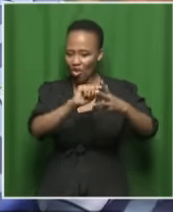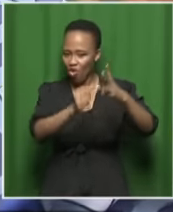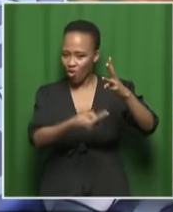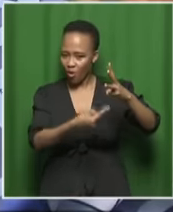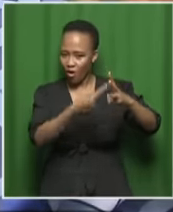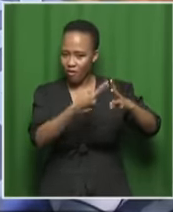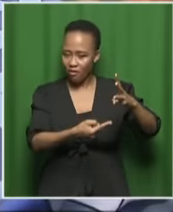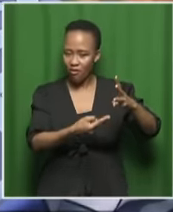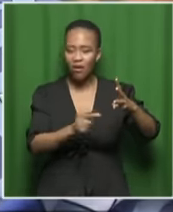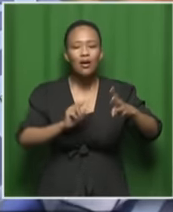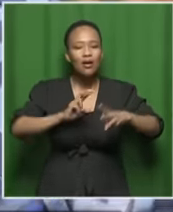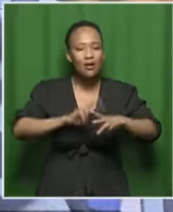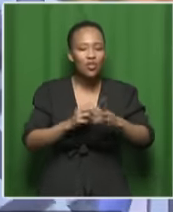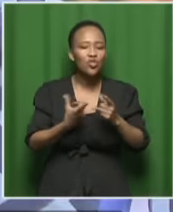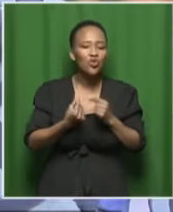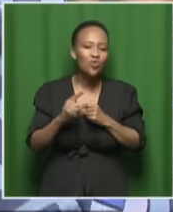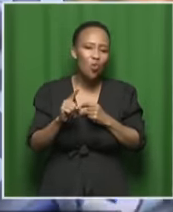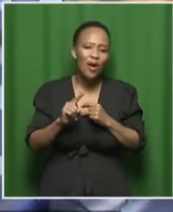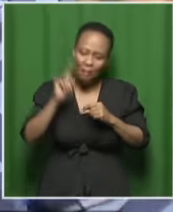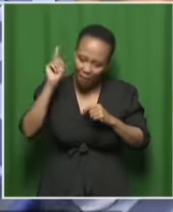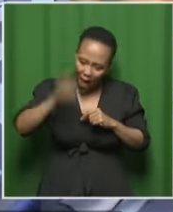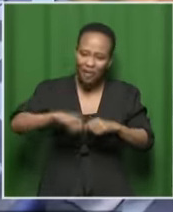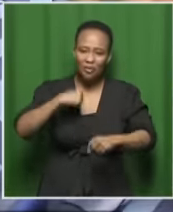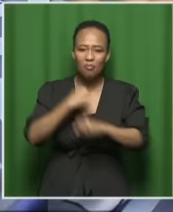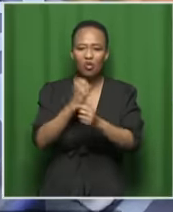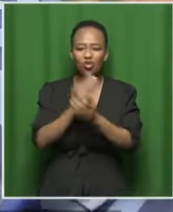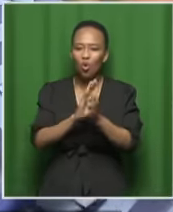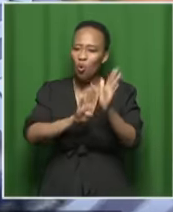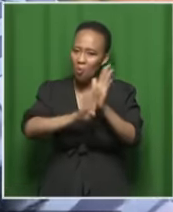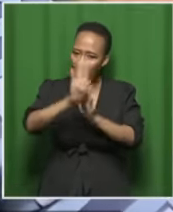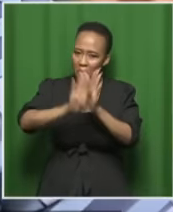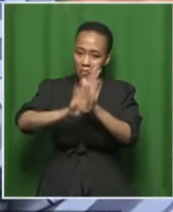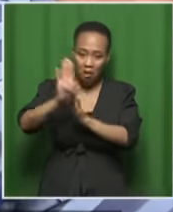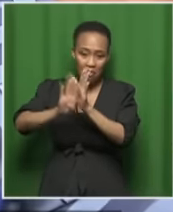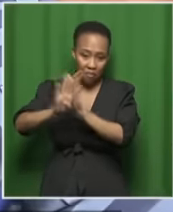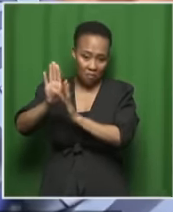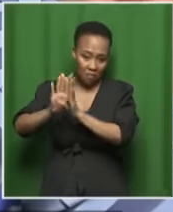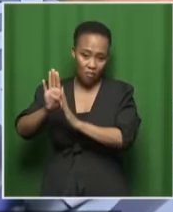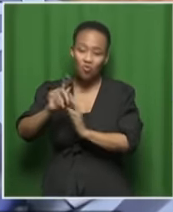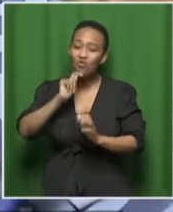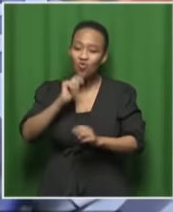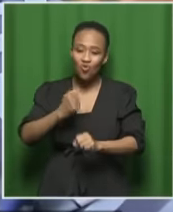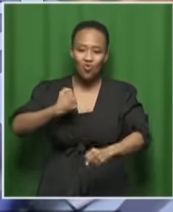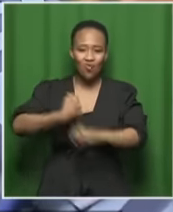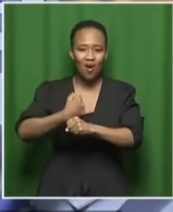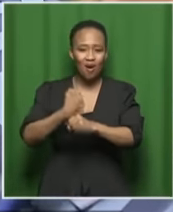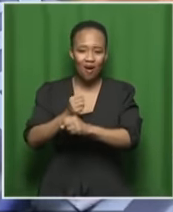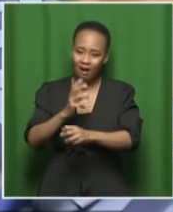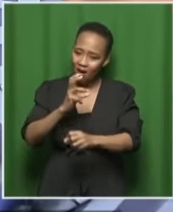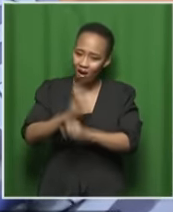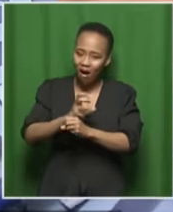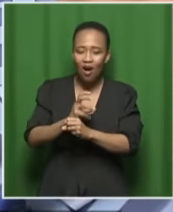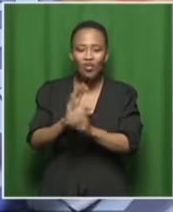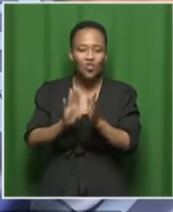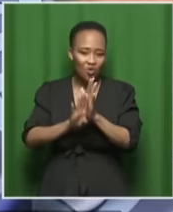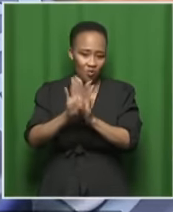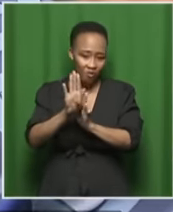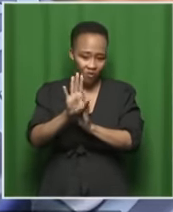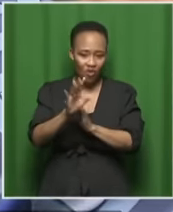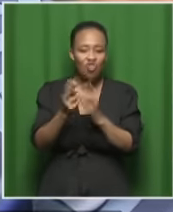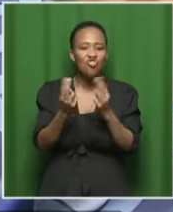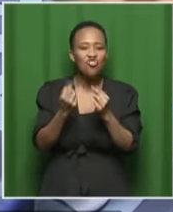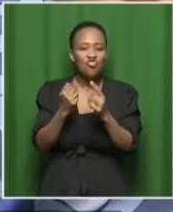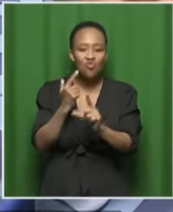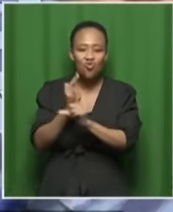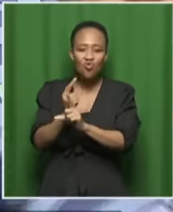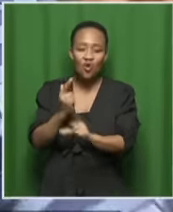settlements and informal settlements are improved. And we are working very hard to improve those particular sectors. If you can check the new townships that